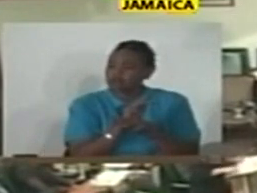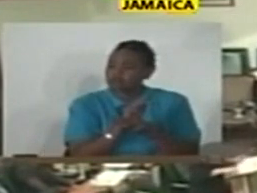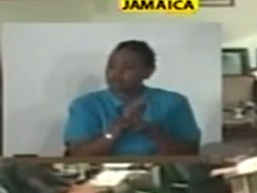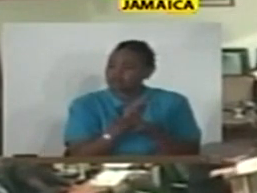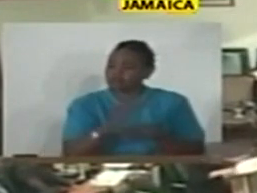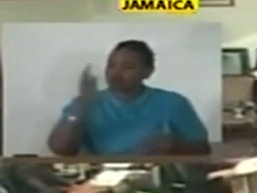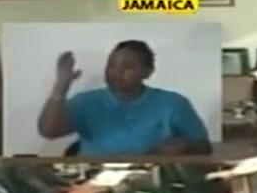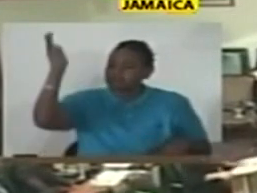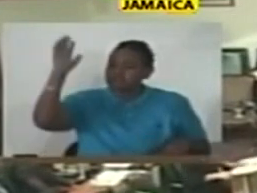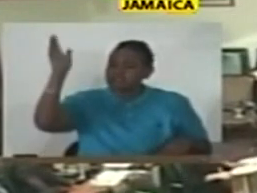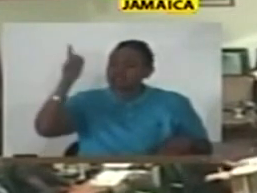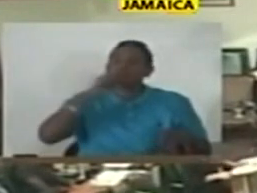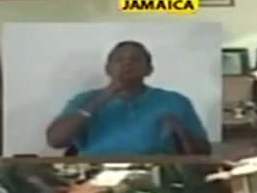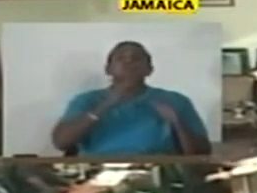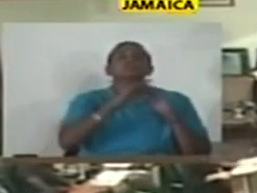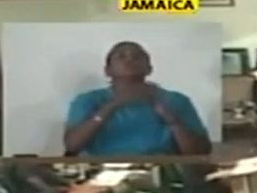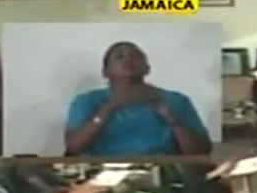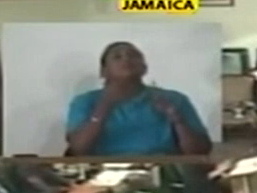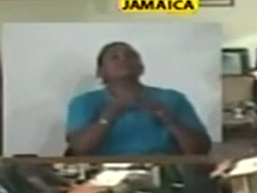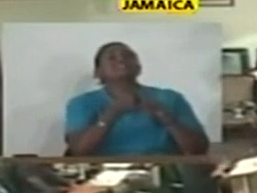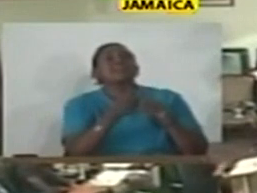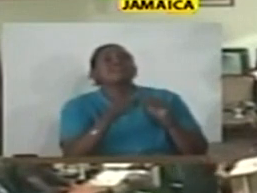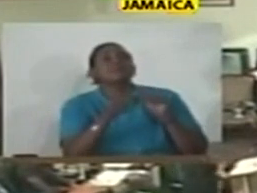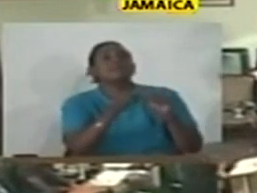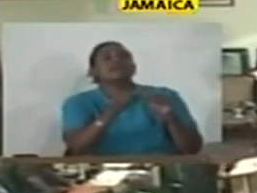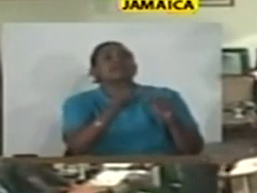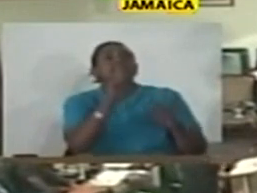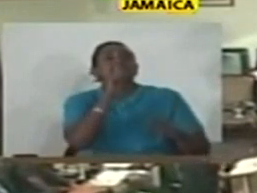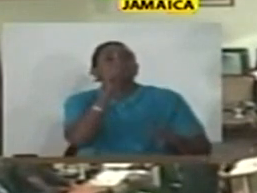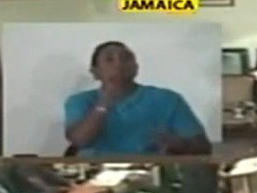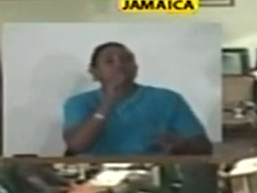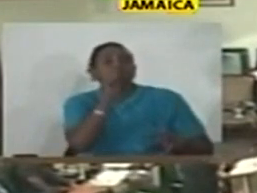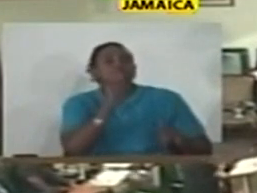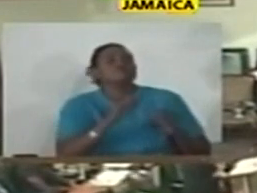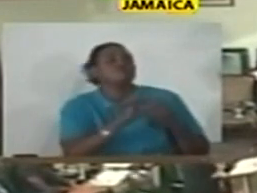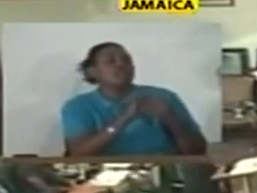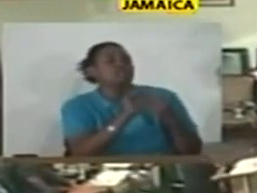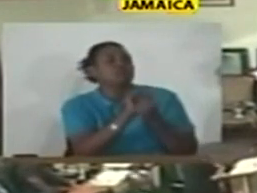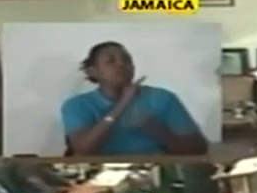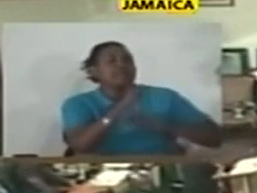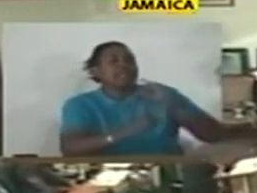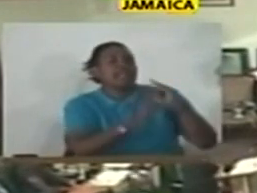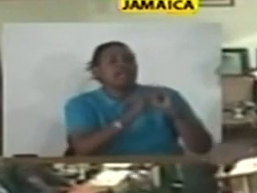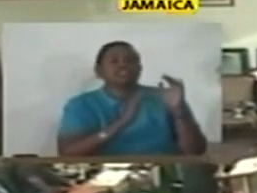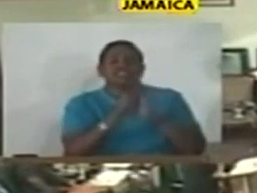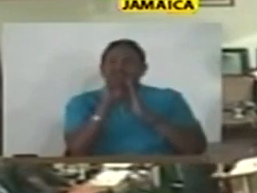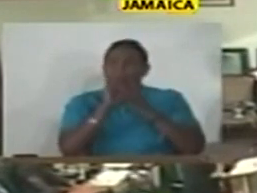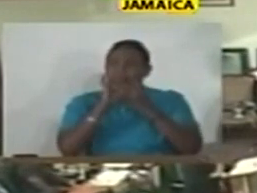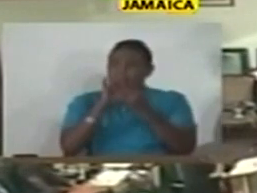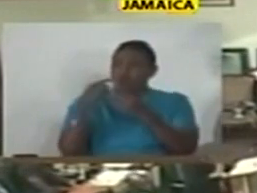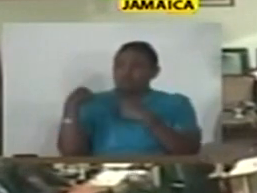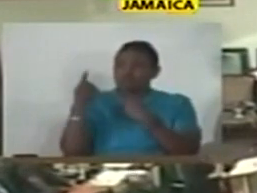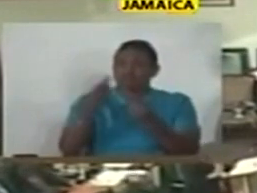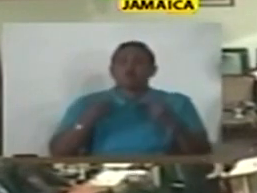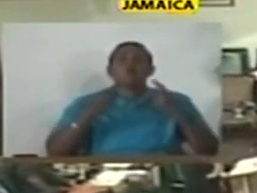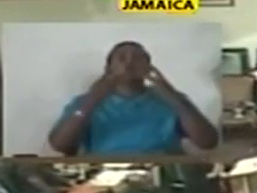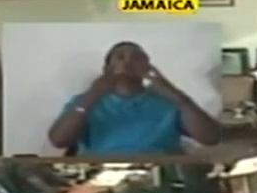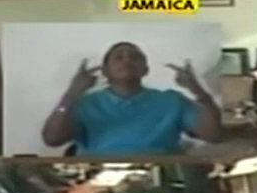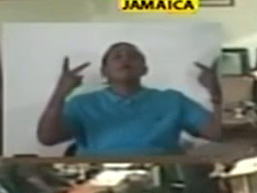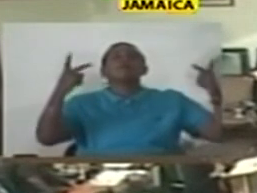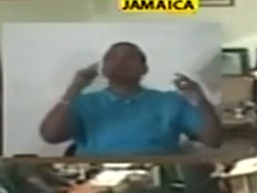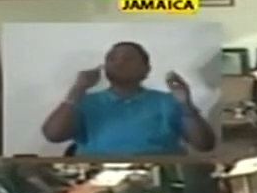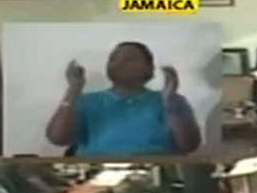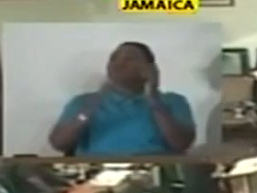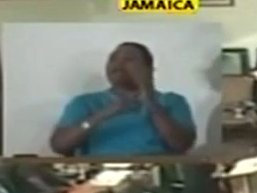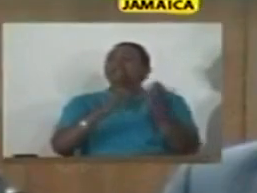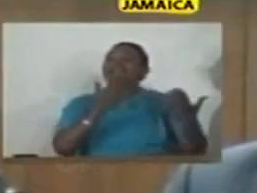Mr. Speaker, Jamaica has maintained enduring relationships with our international development partners. I would like to publicly recognize